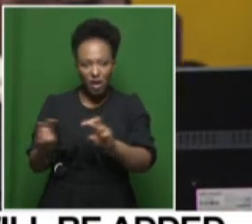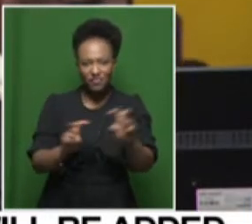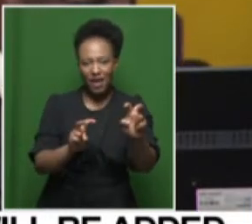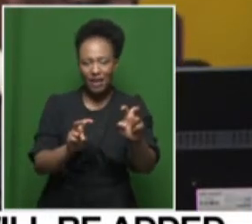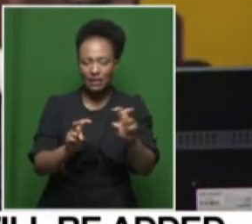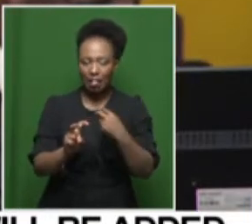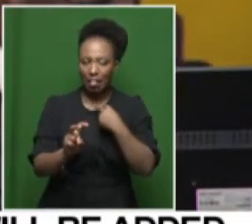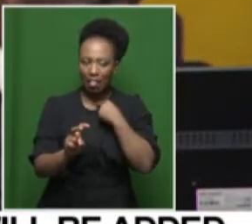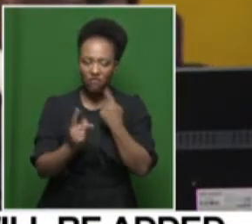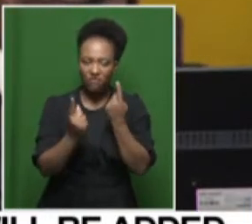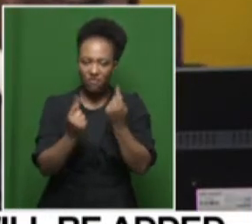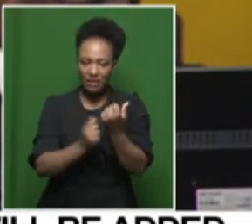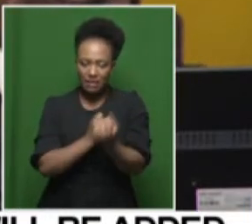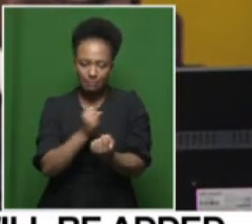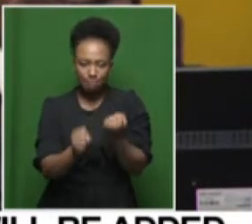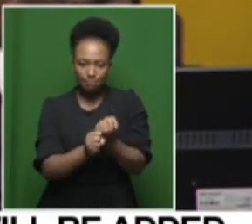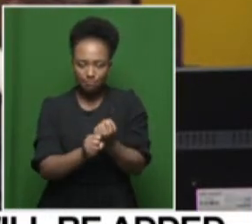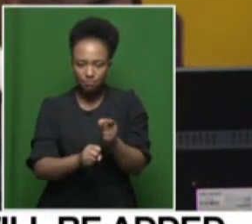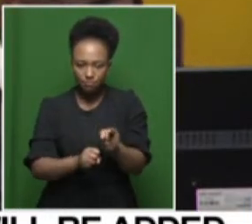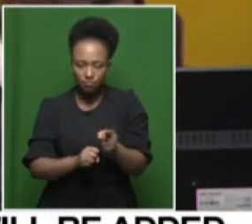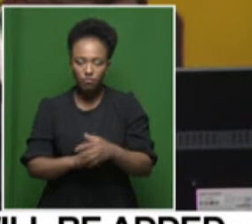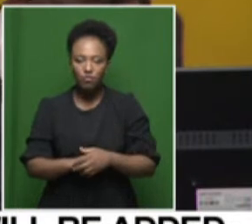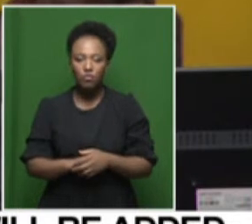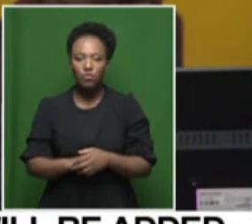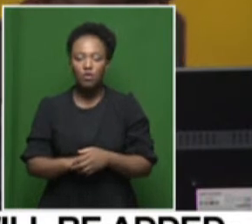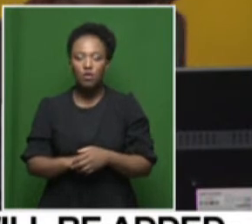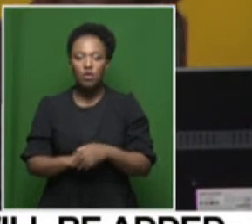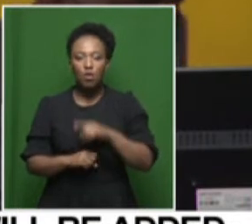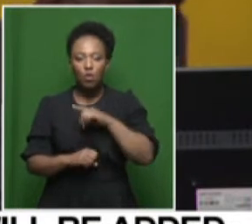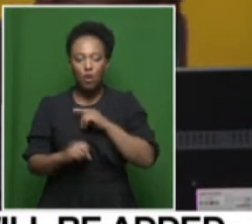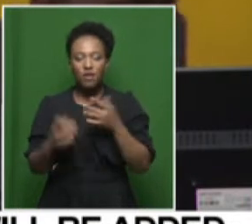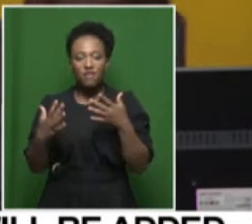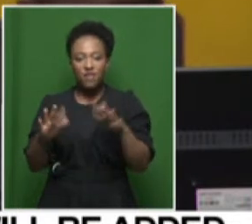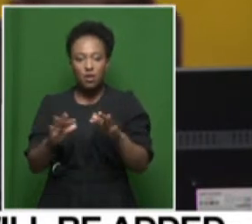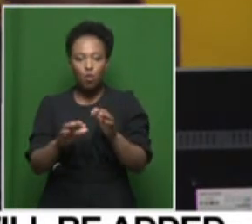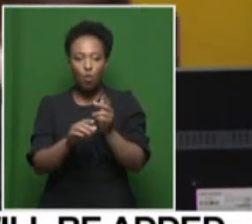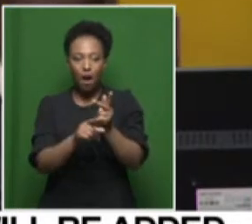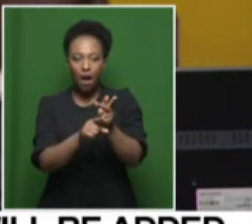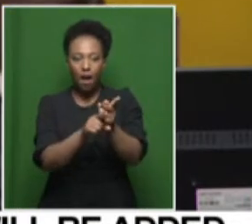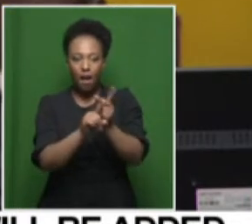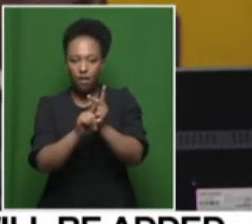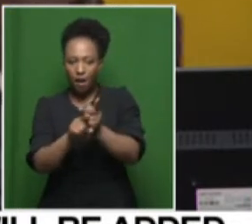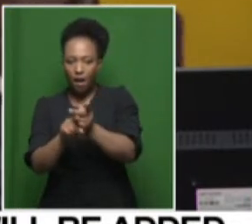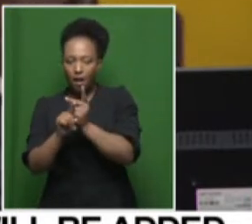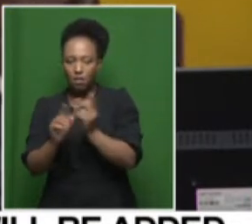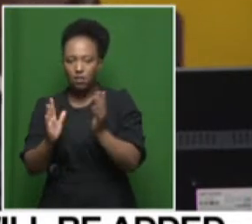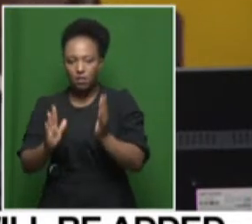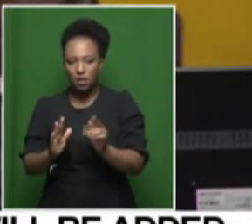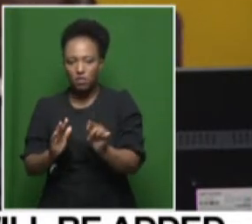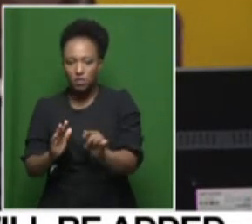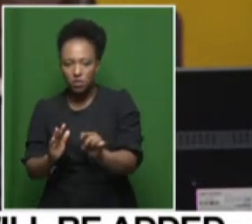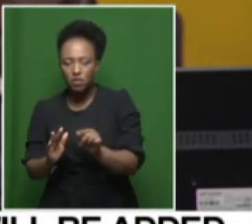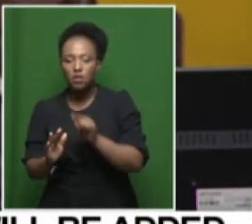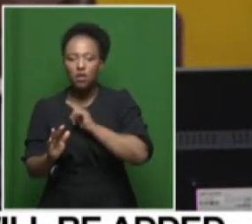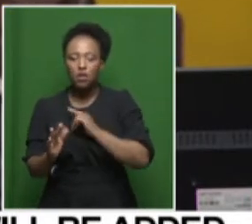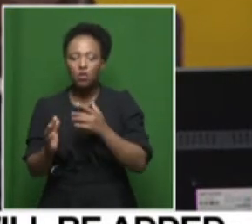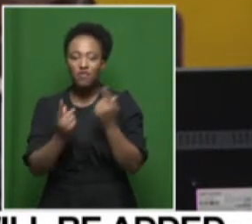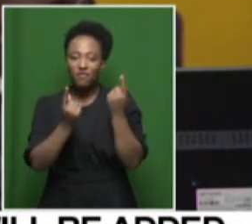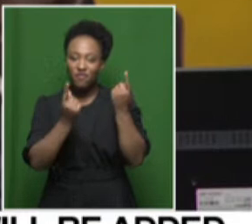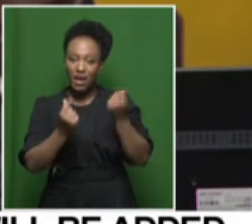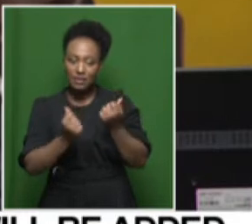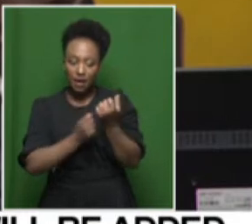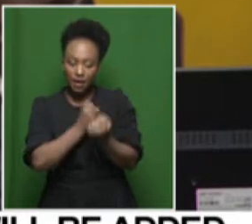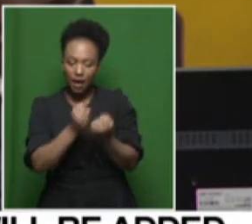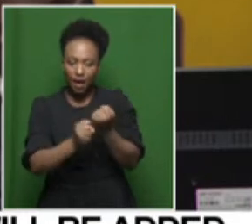year. Progress is being made in settling with the lenders, and we think by the beginning of the financial